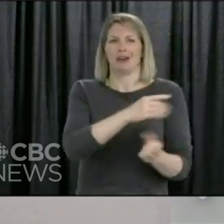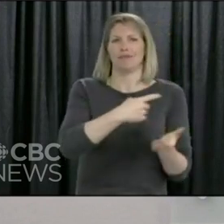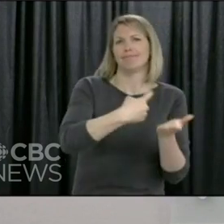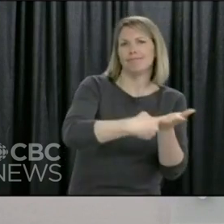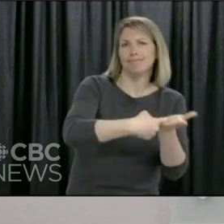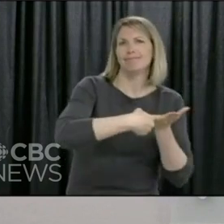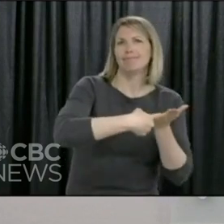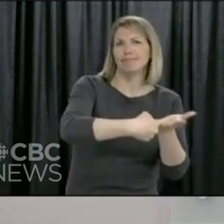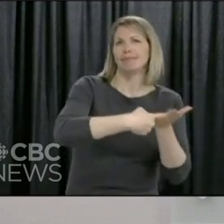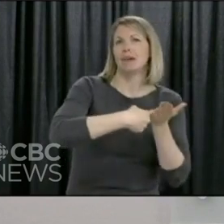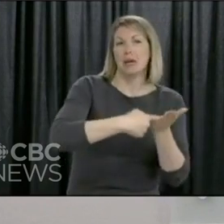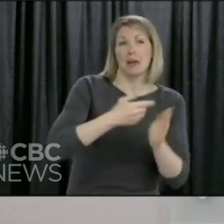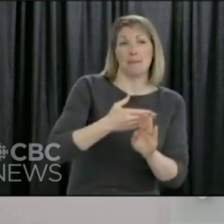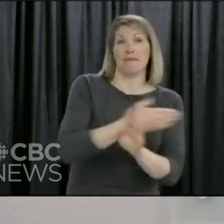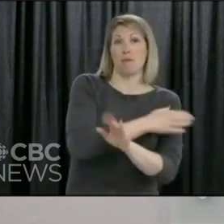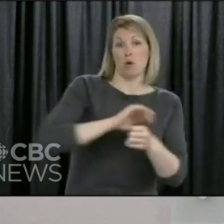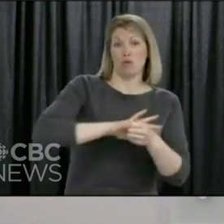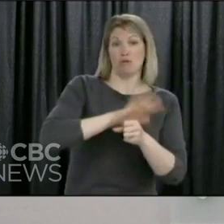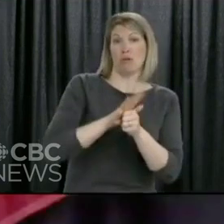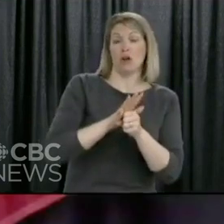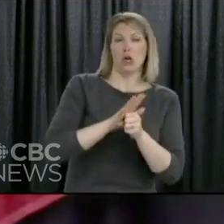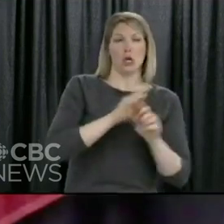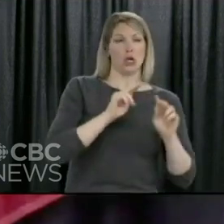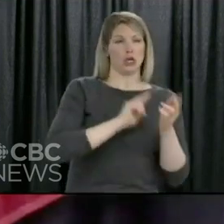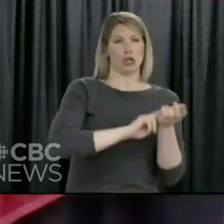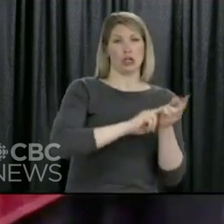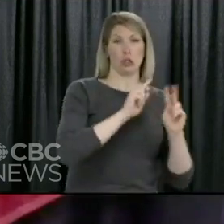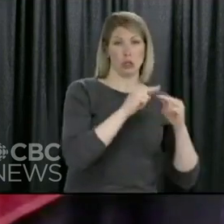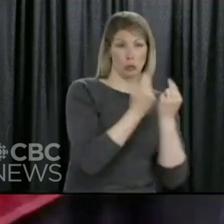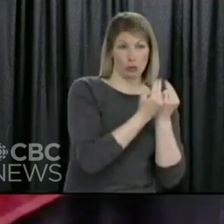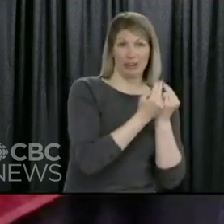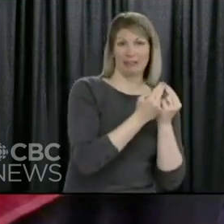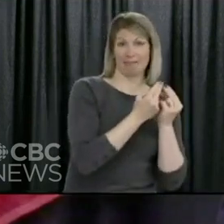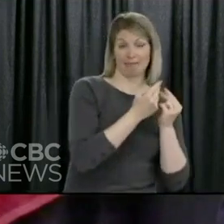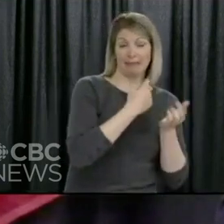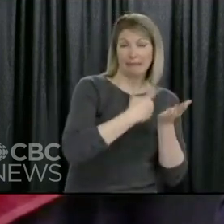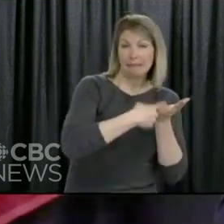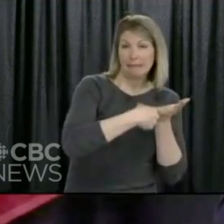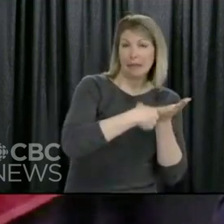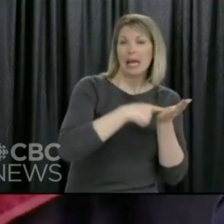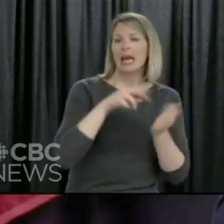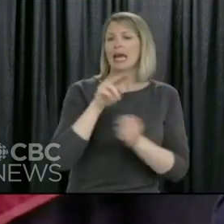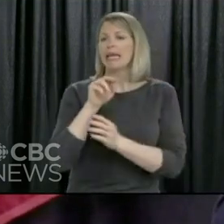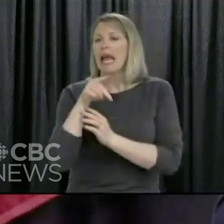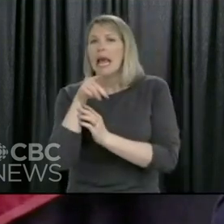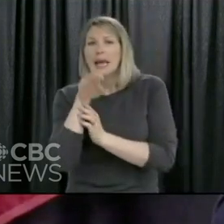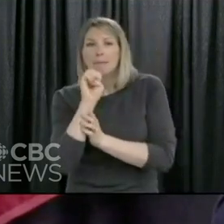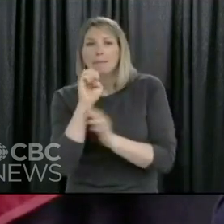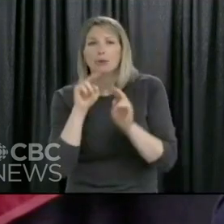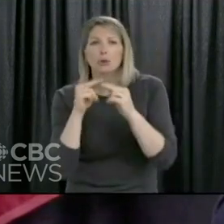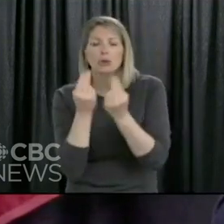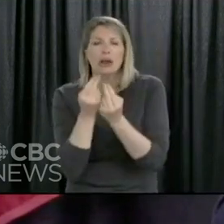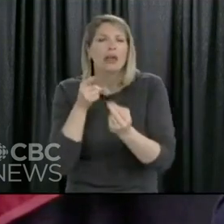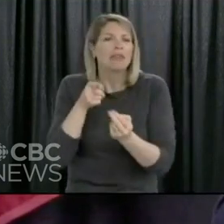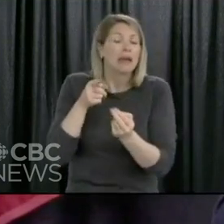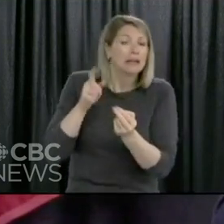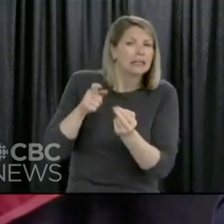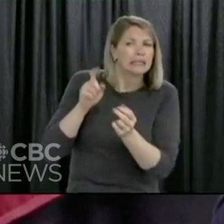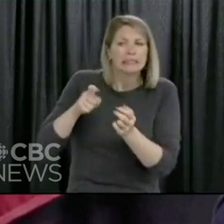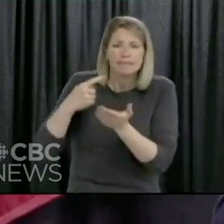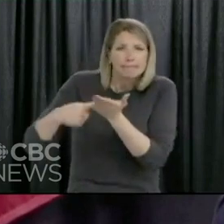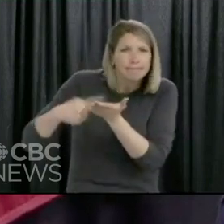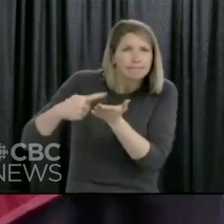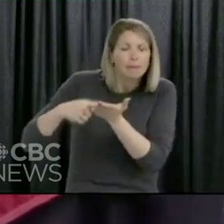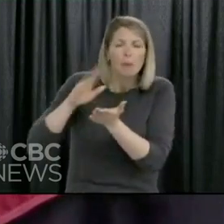was occurring prior to the pandemic with the Nurses Union, with other unions as well. NAEP, as you know, had an opportunity to ratify